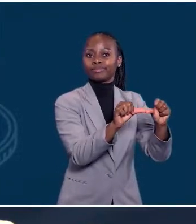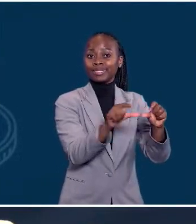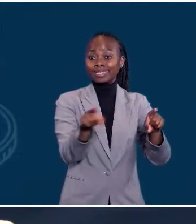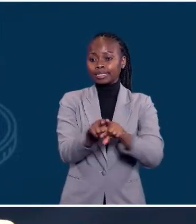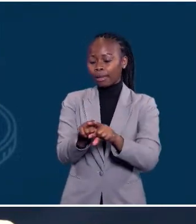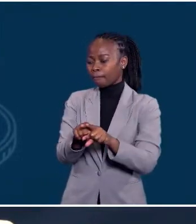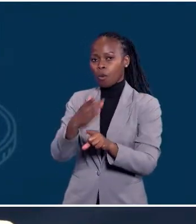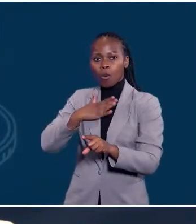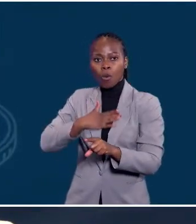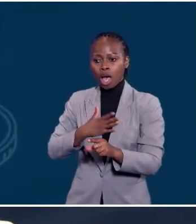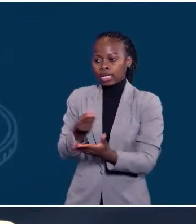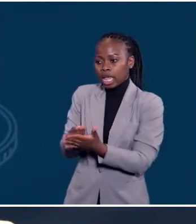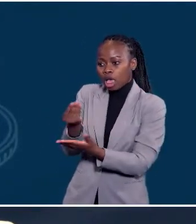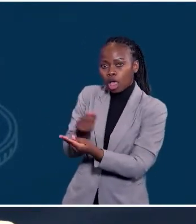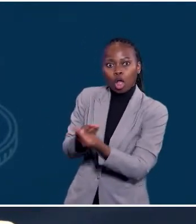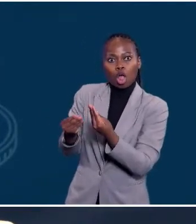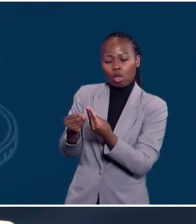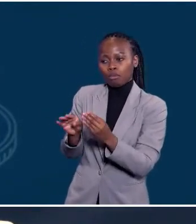financial instability.